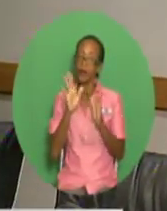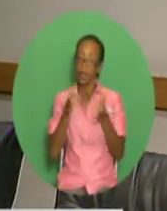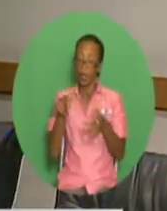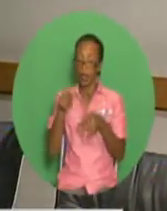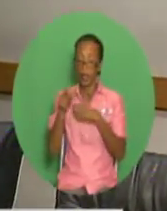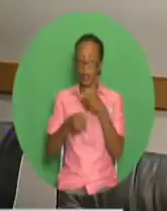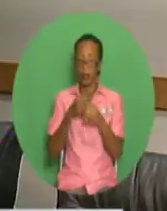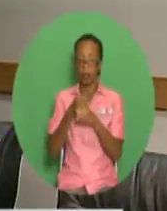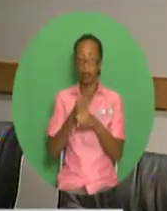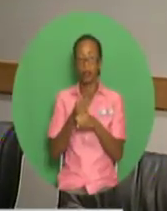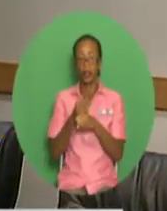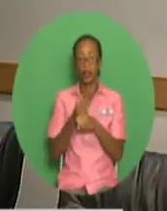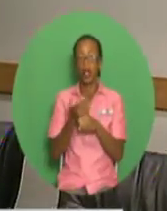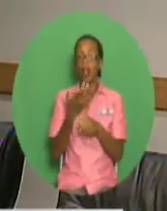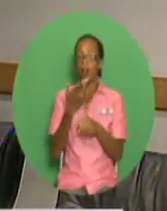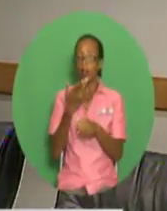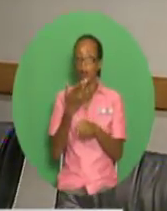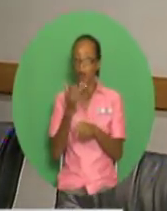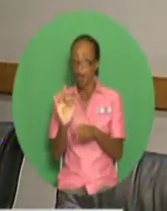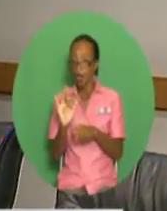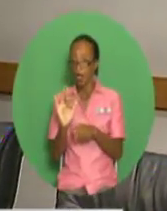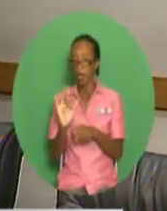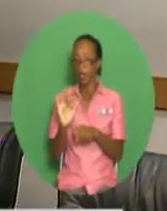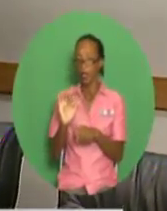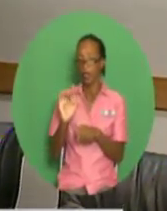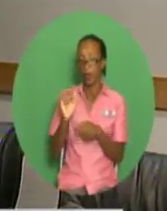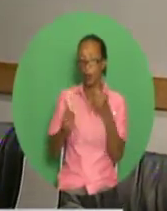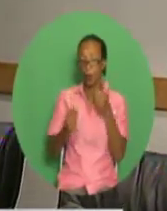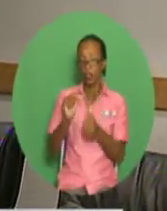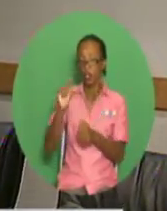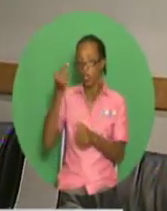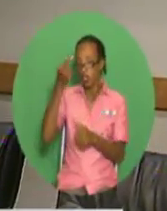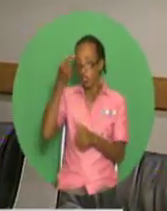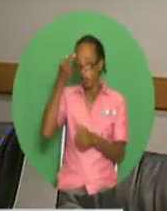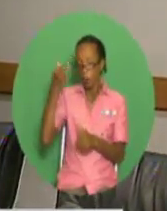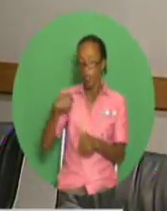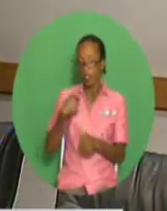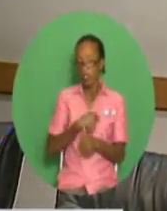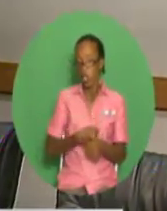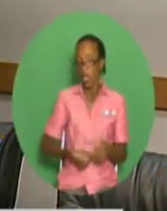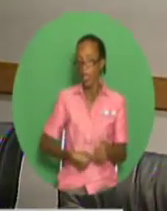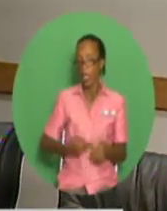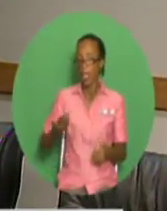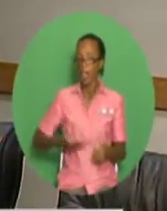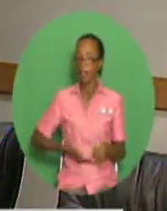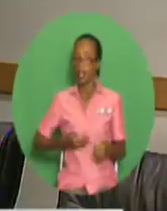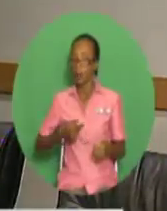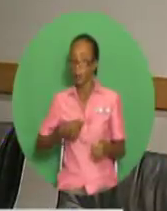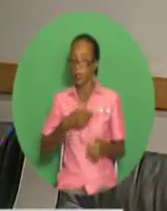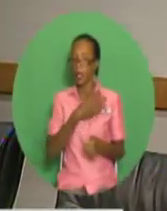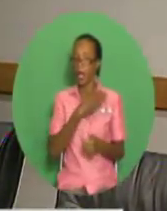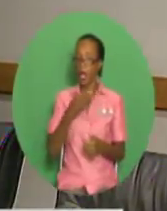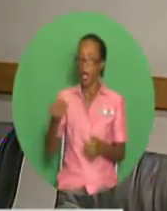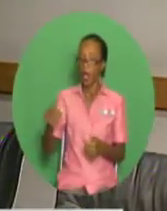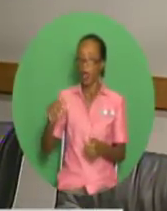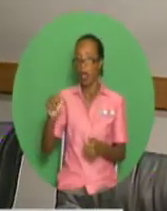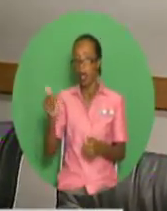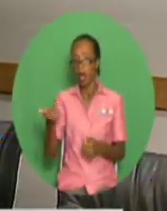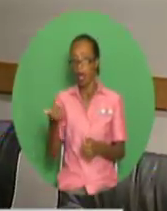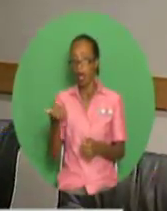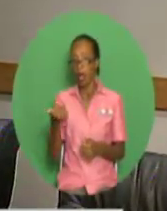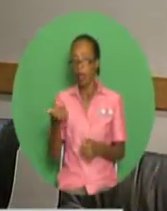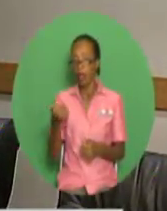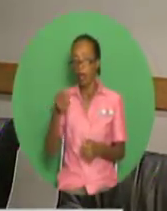year to be invited by the government of the People of the Republic of China, and myself and Mr. Joe Mopit, the councilman